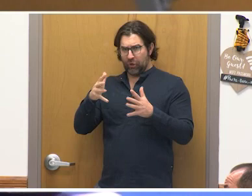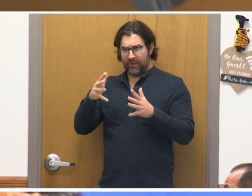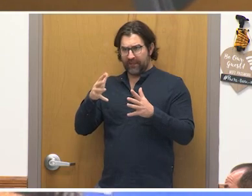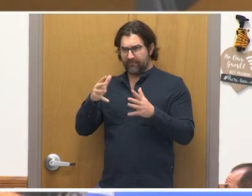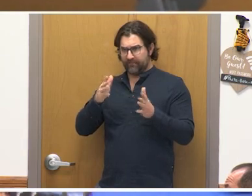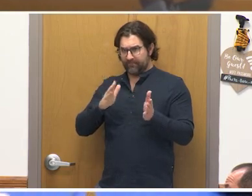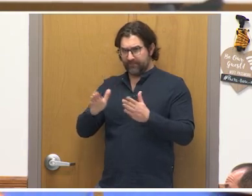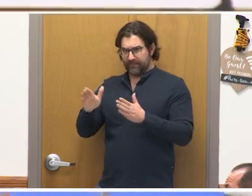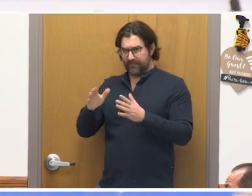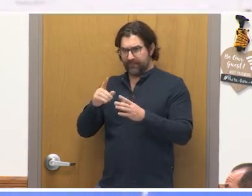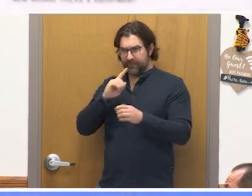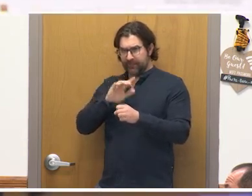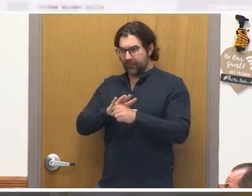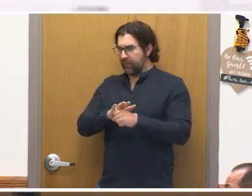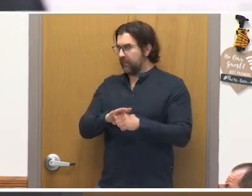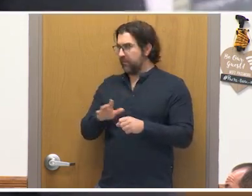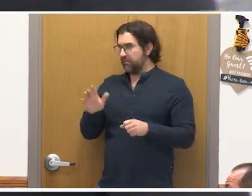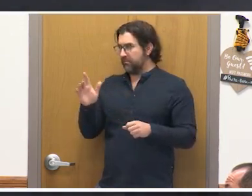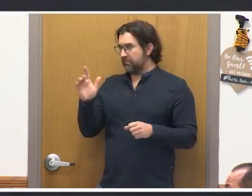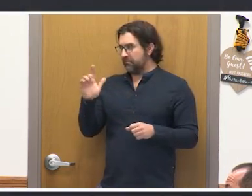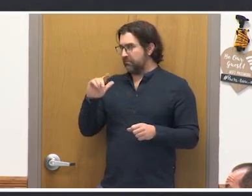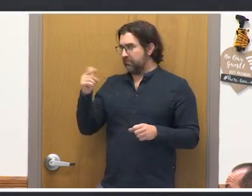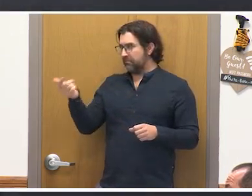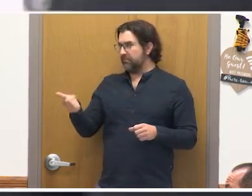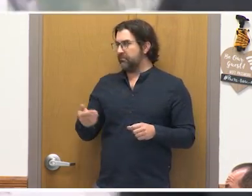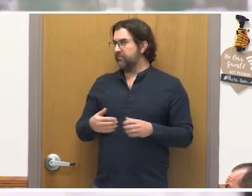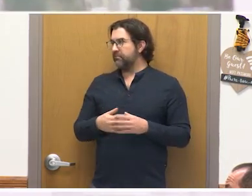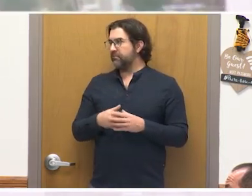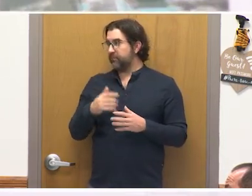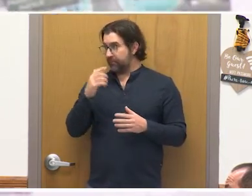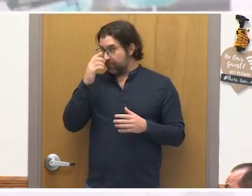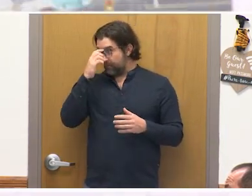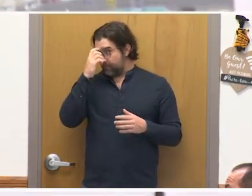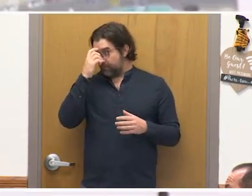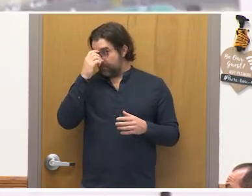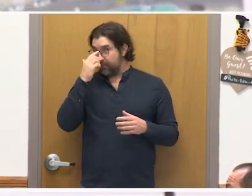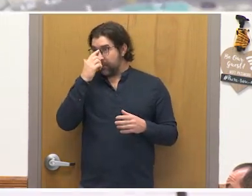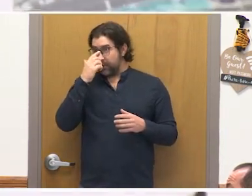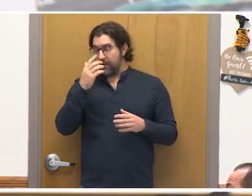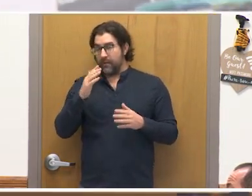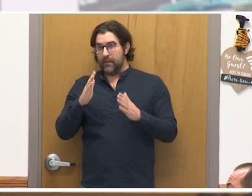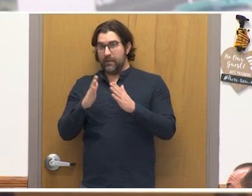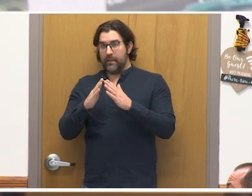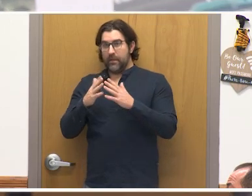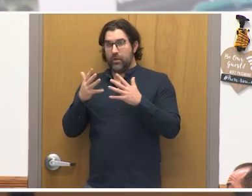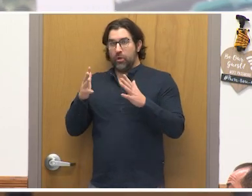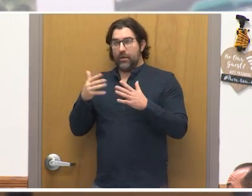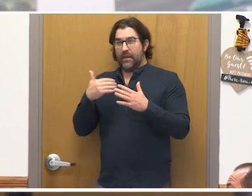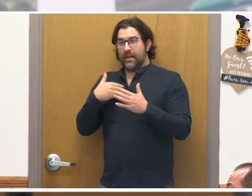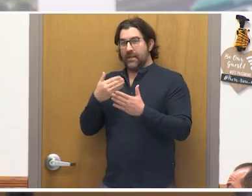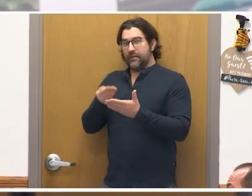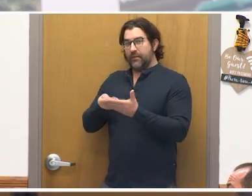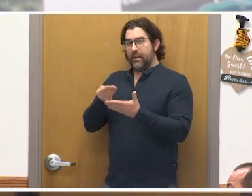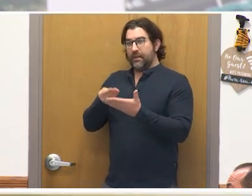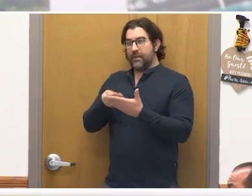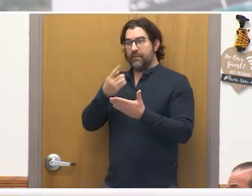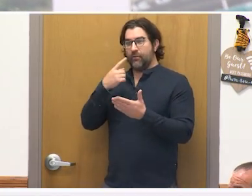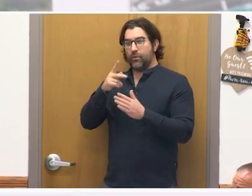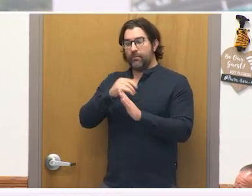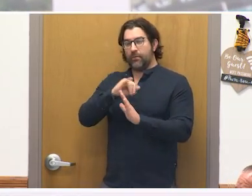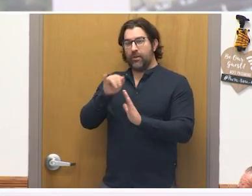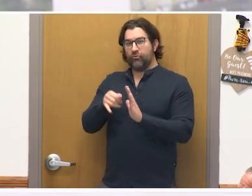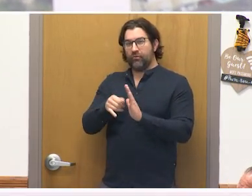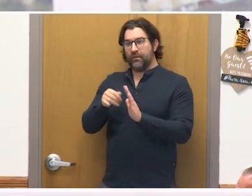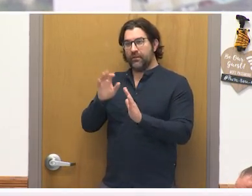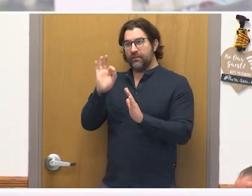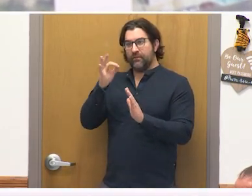Or do you want to answer? That's closer. Yeah, the funding, the city has already secured the funding for the project, so they have received